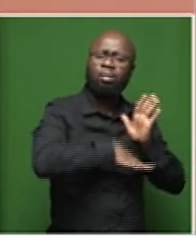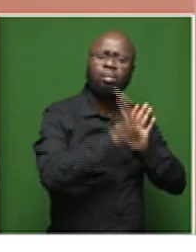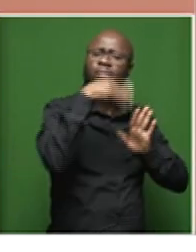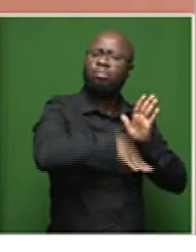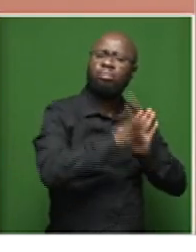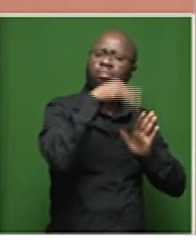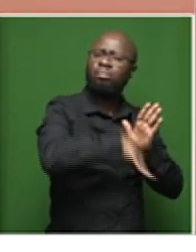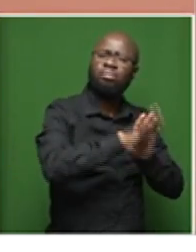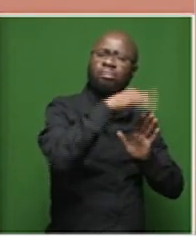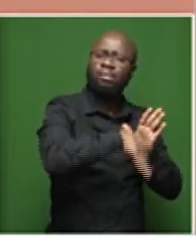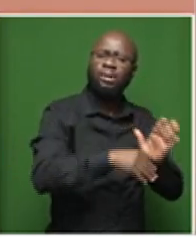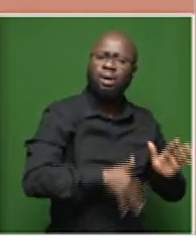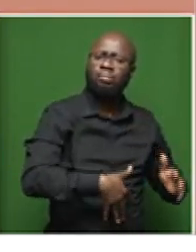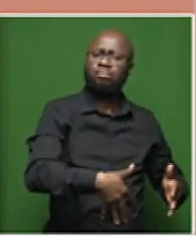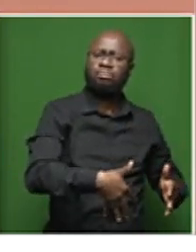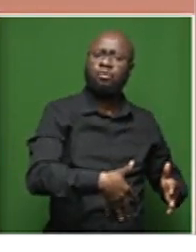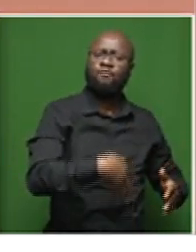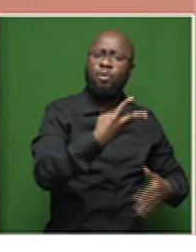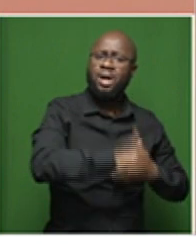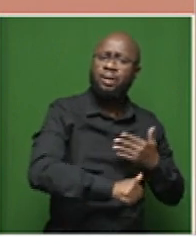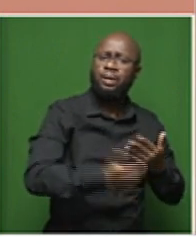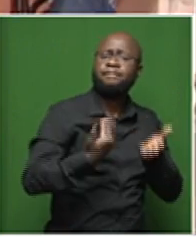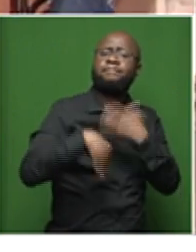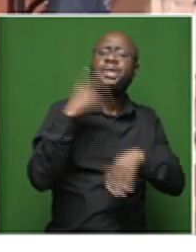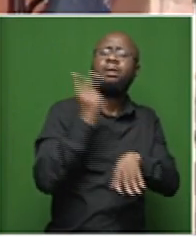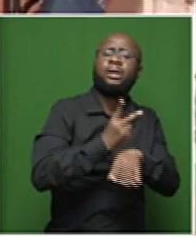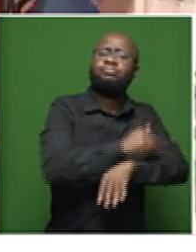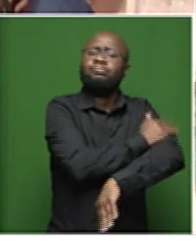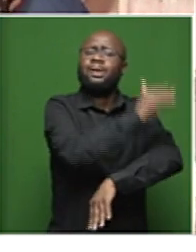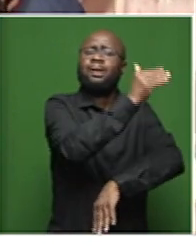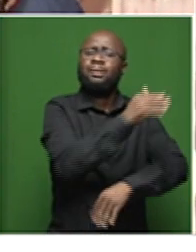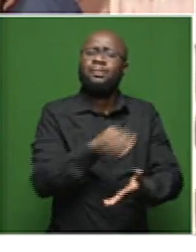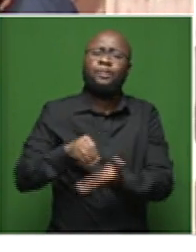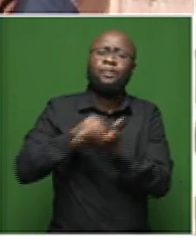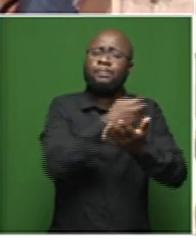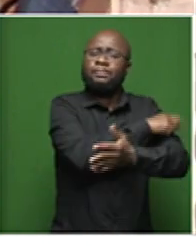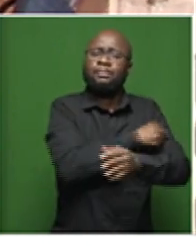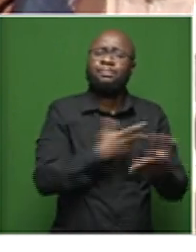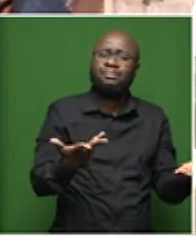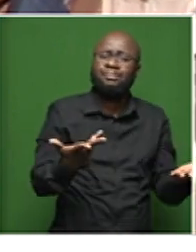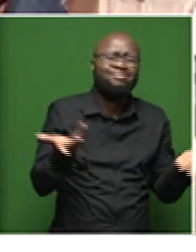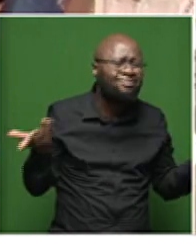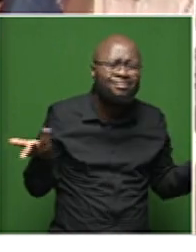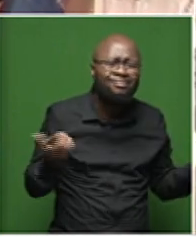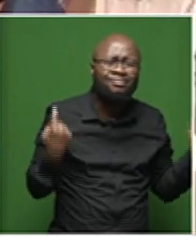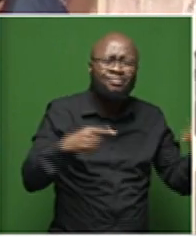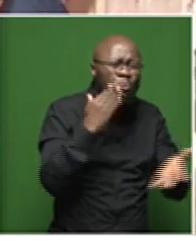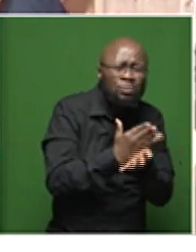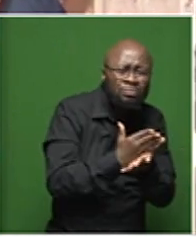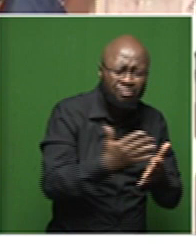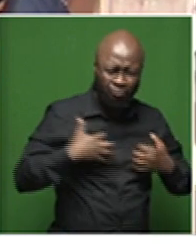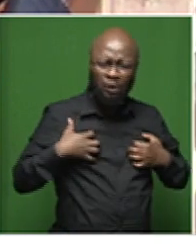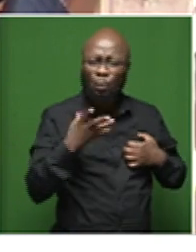Now I'm 4 months pregnant. It came back again. Then I was admitted in hospital. So I don't know whether it's because of I'm stressed